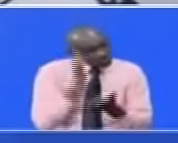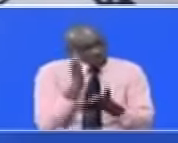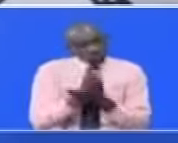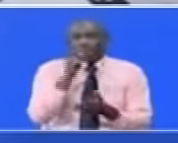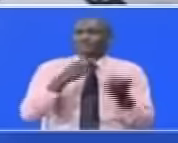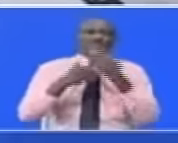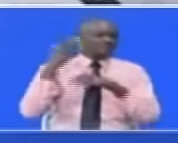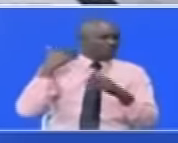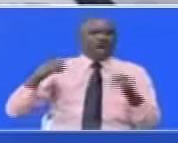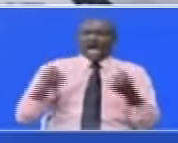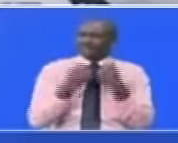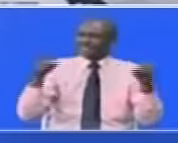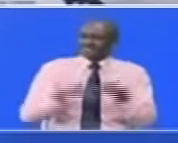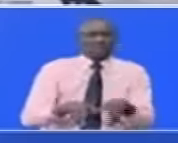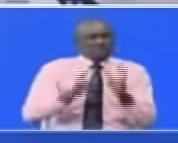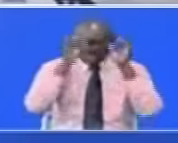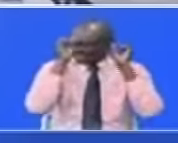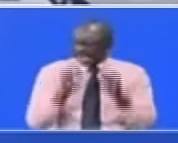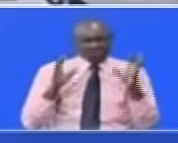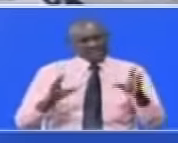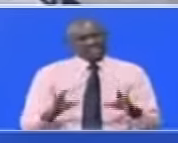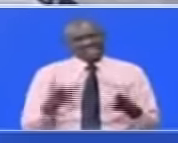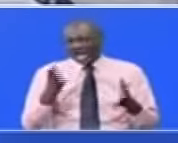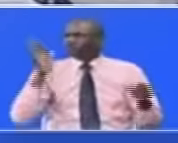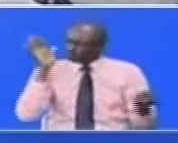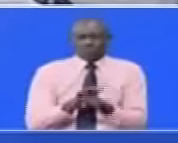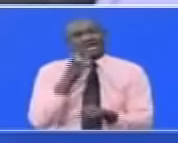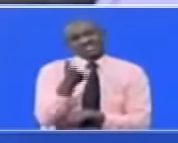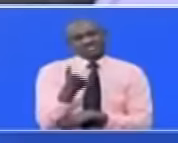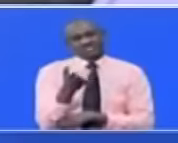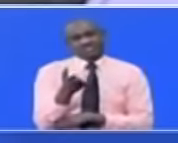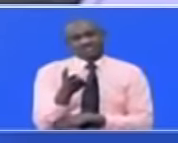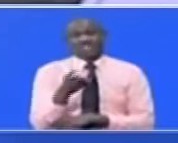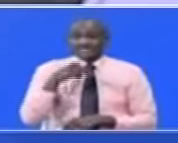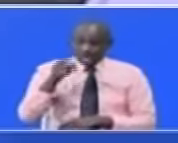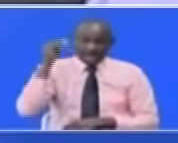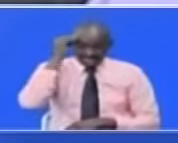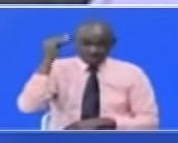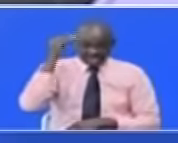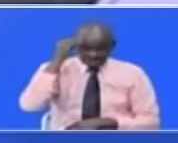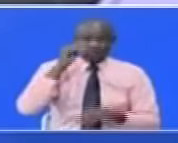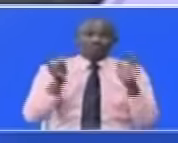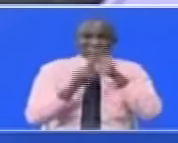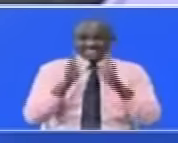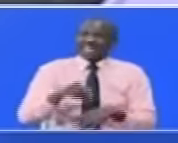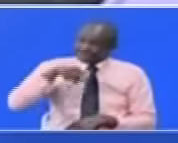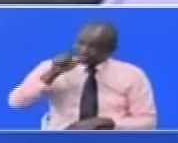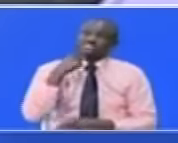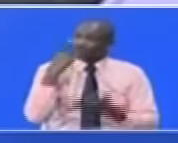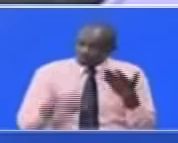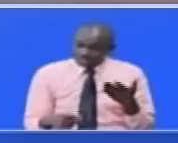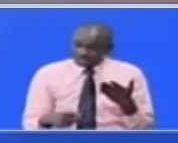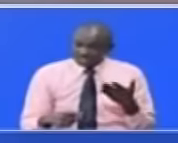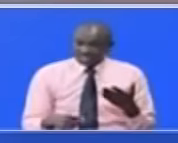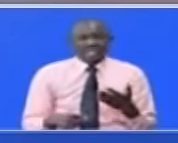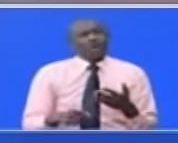ever before ignited a storm in the country's education sector, and the new Education Cabinet Secretary Dr. Fred Matiang'i